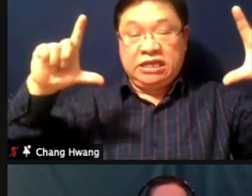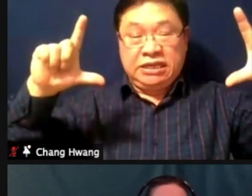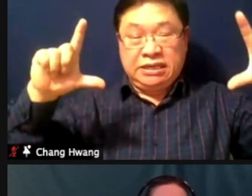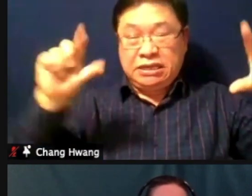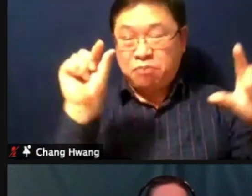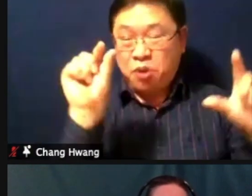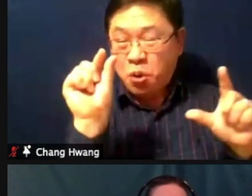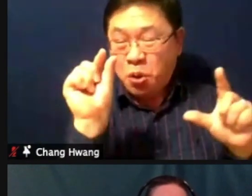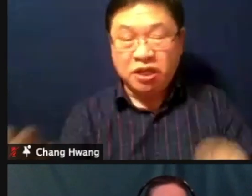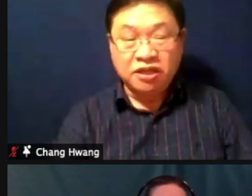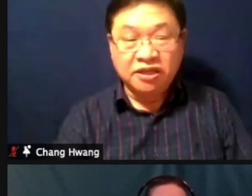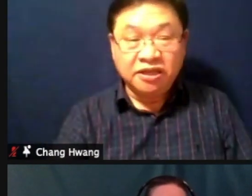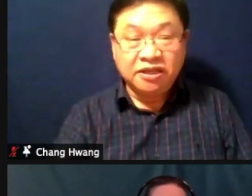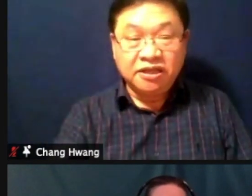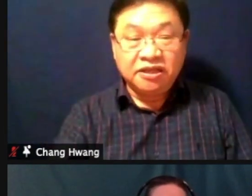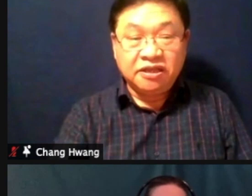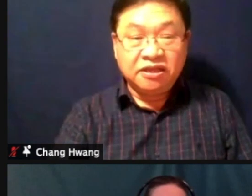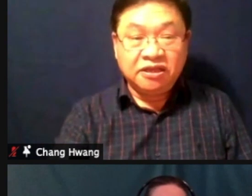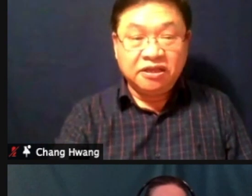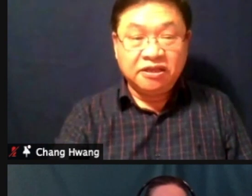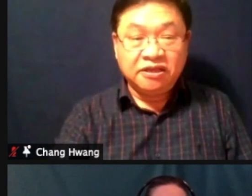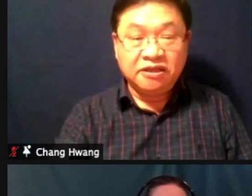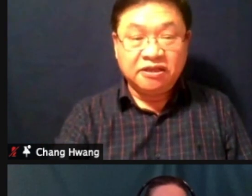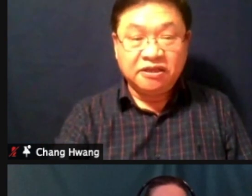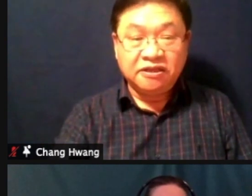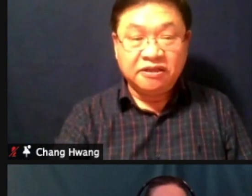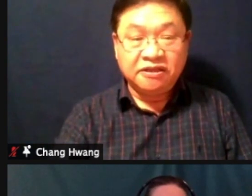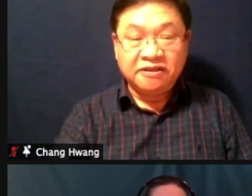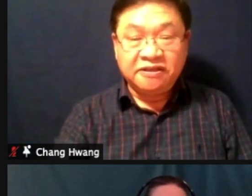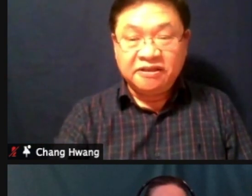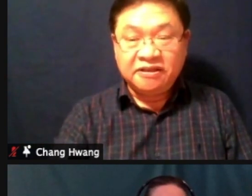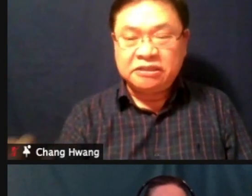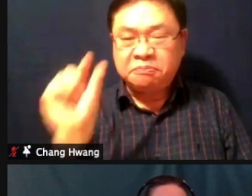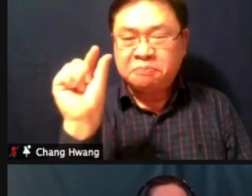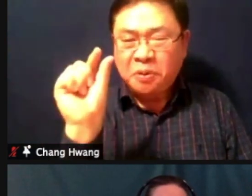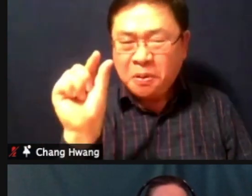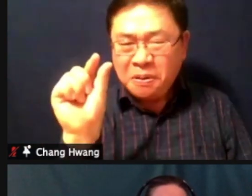So there's the larger zoomed out view that's quite small, and then the exploded view